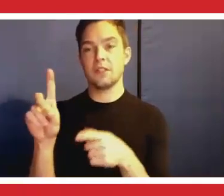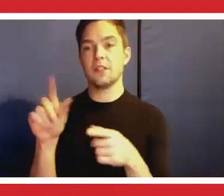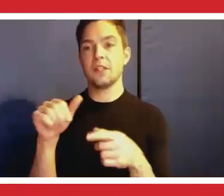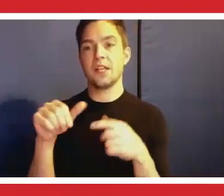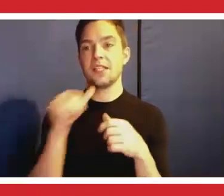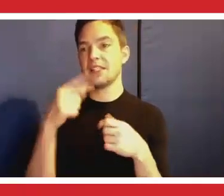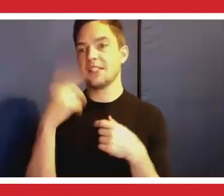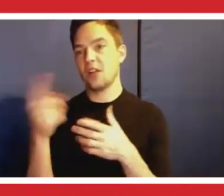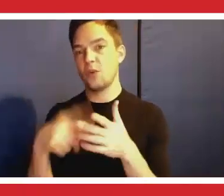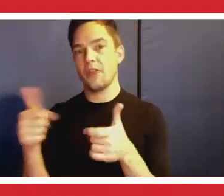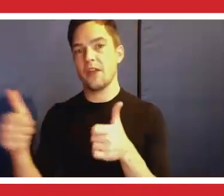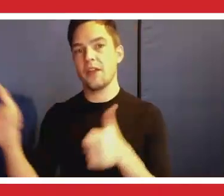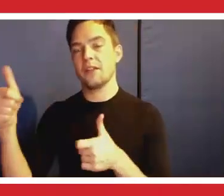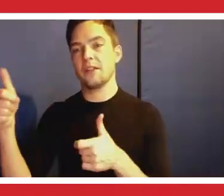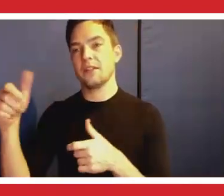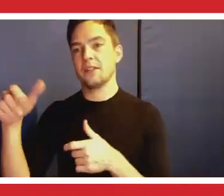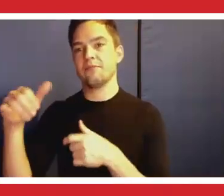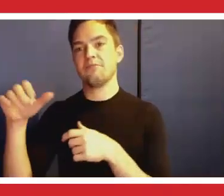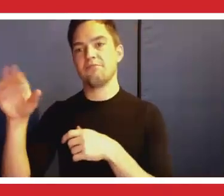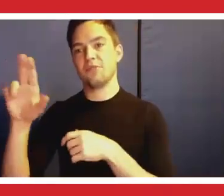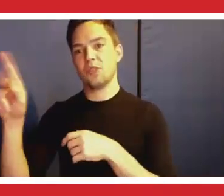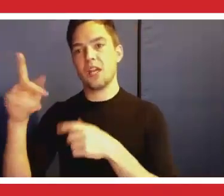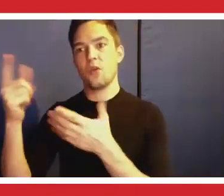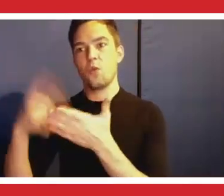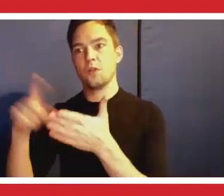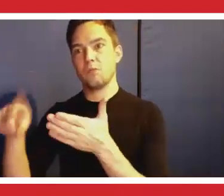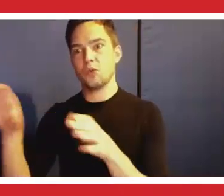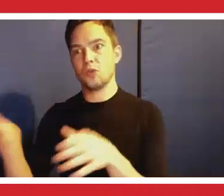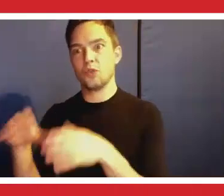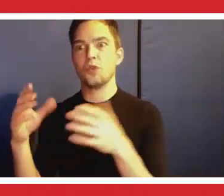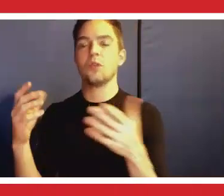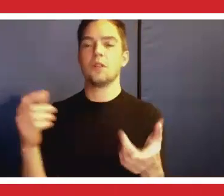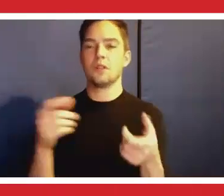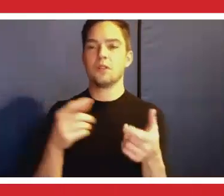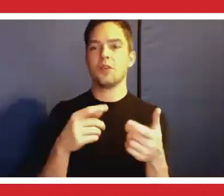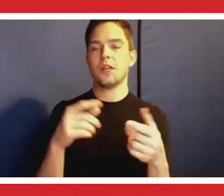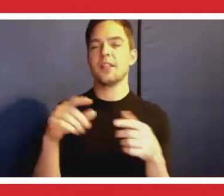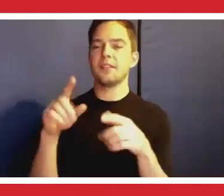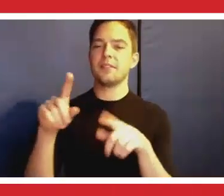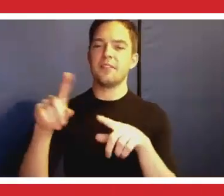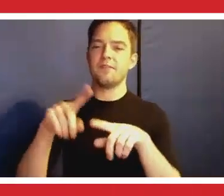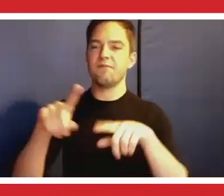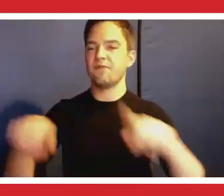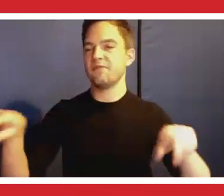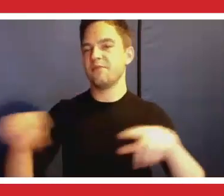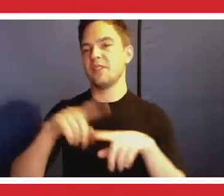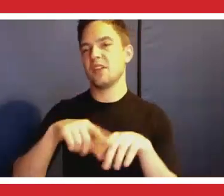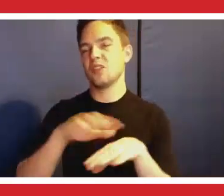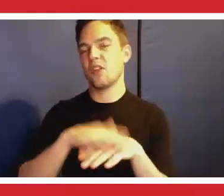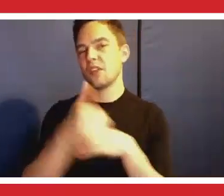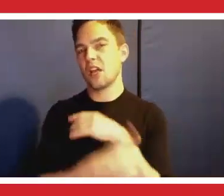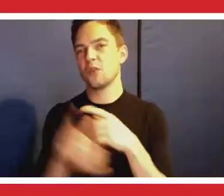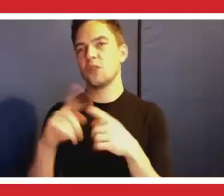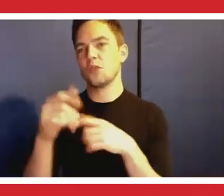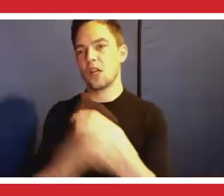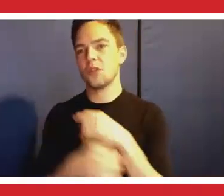varies from country to country, to region. So I think one of the first things you have to understand is the relationship between central